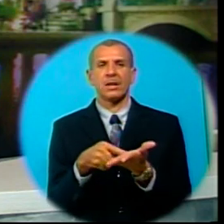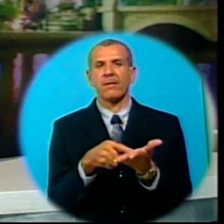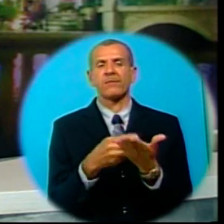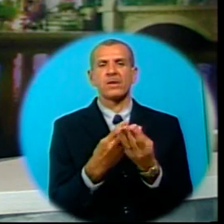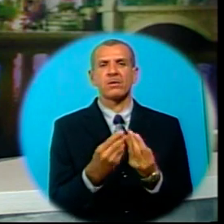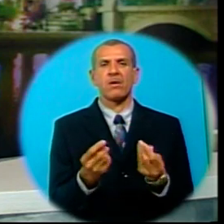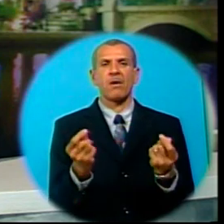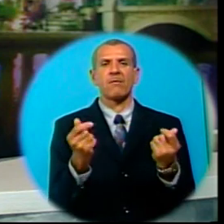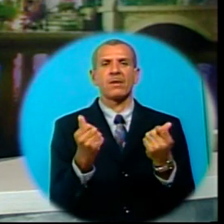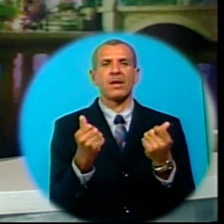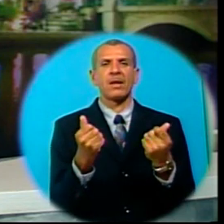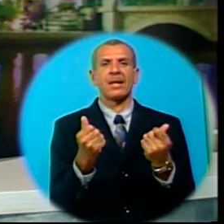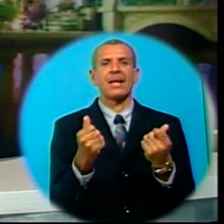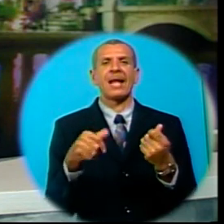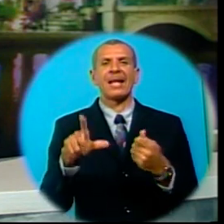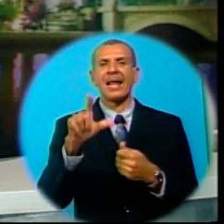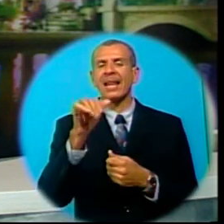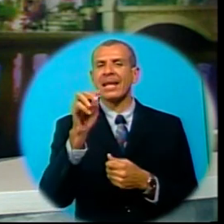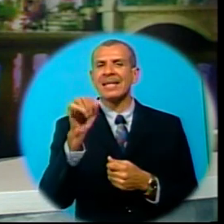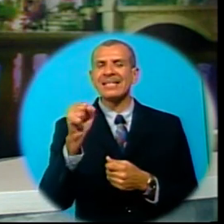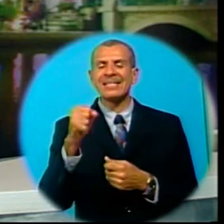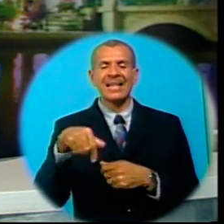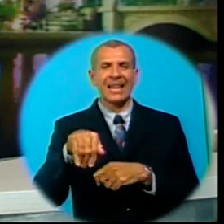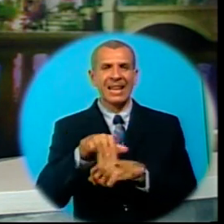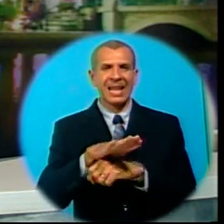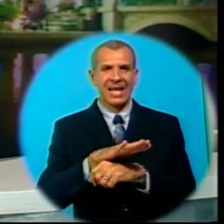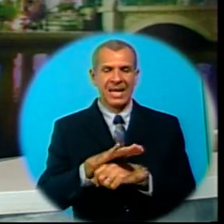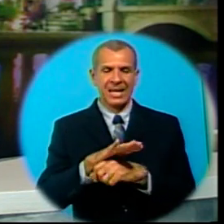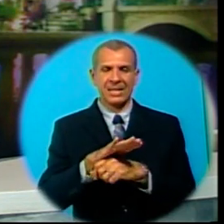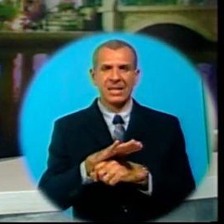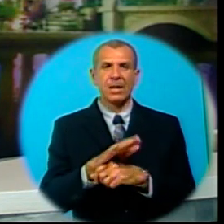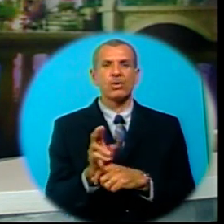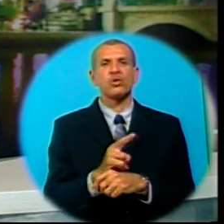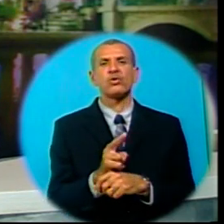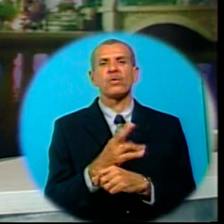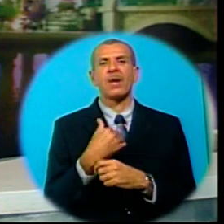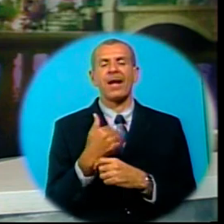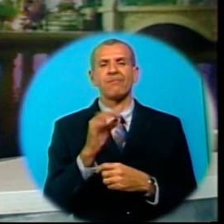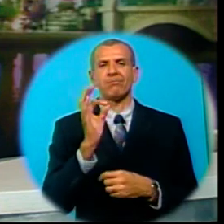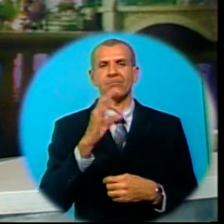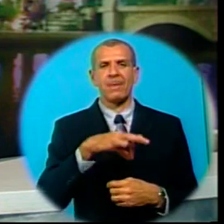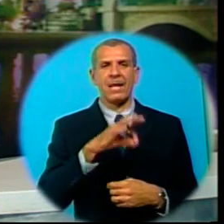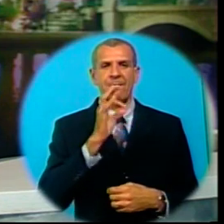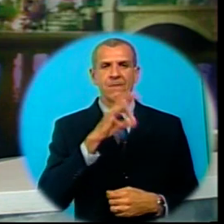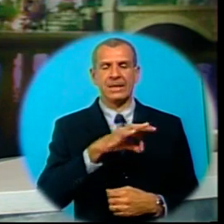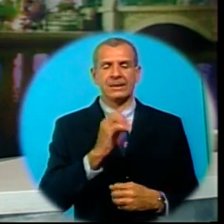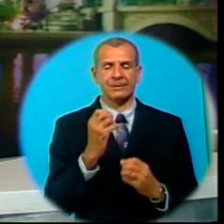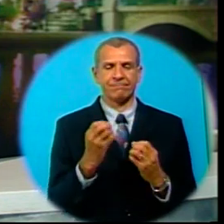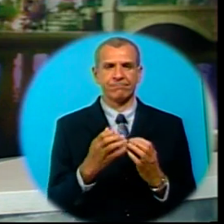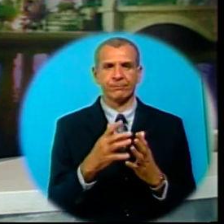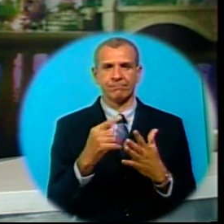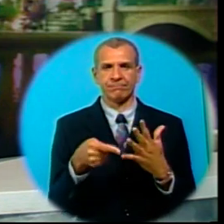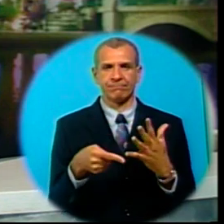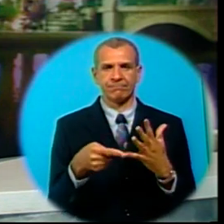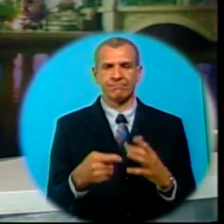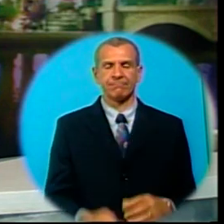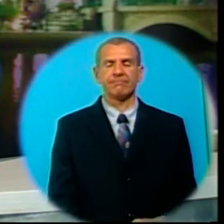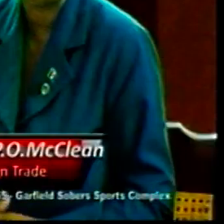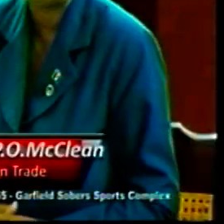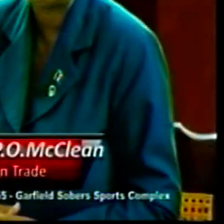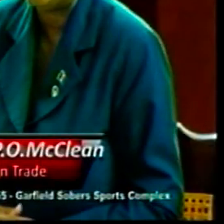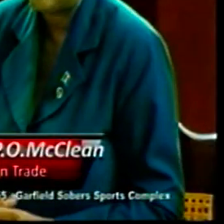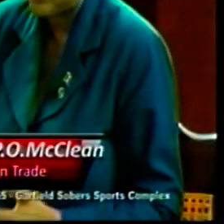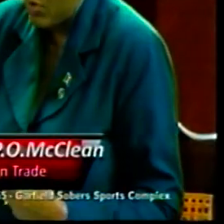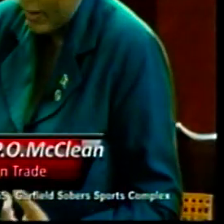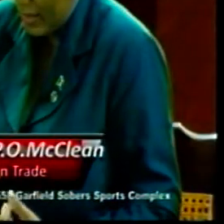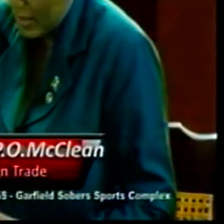lease land to the Rotary Club of Barbados South. She says its users will reap several benefits. At the end of the